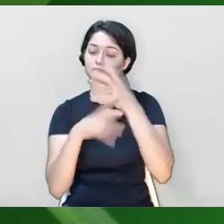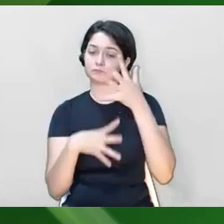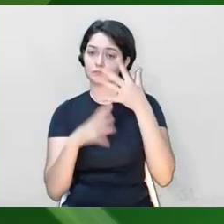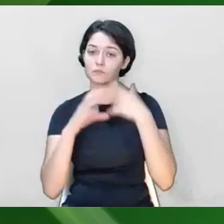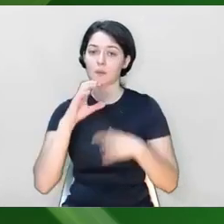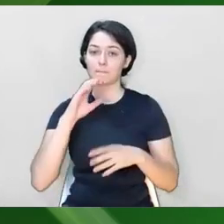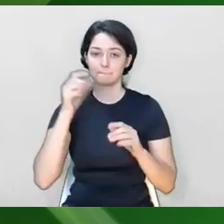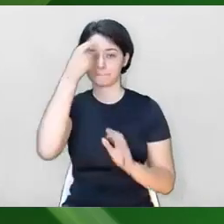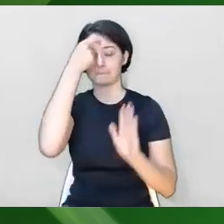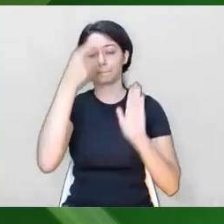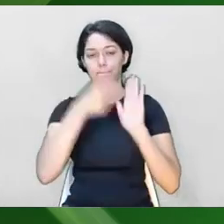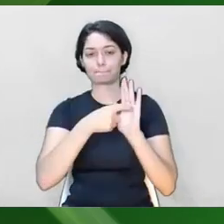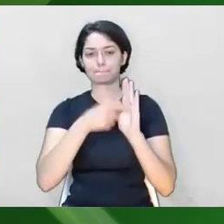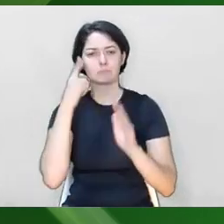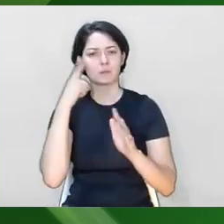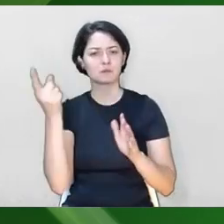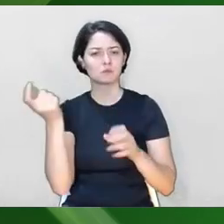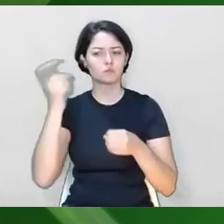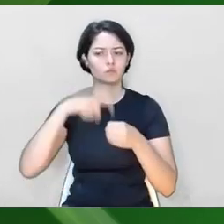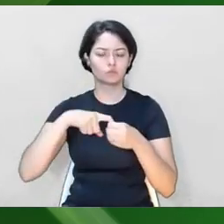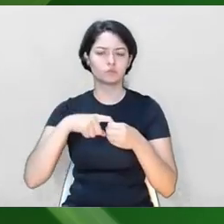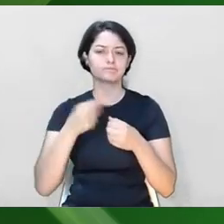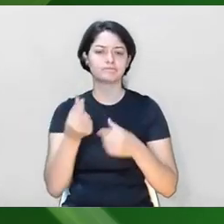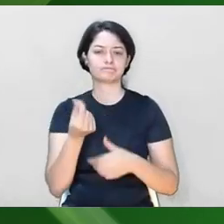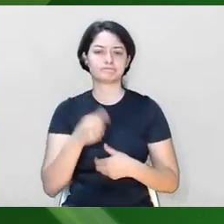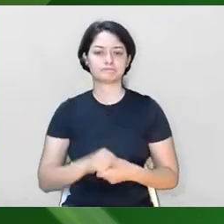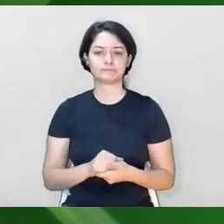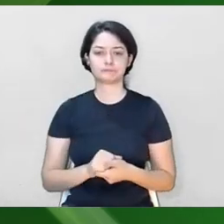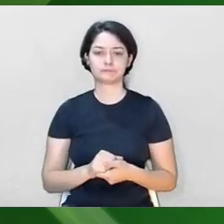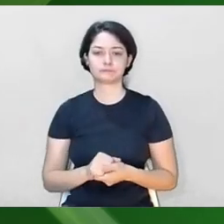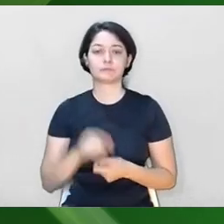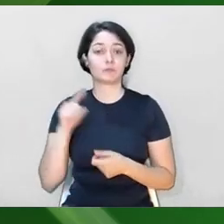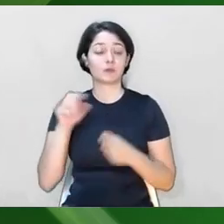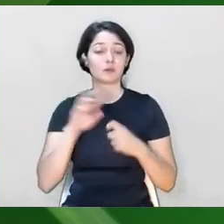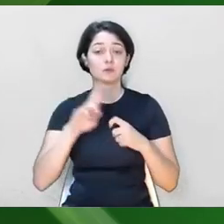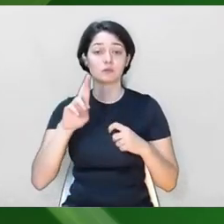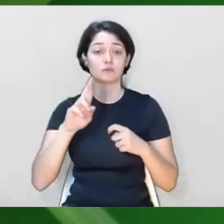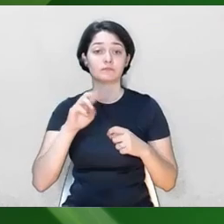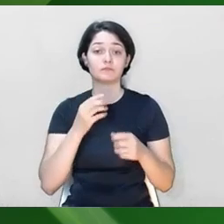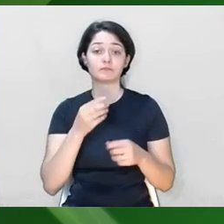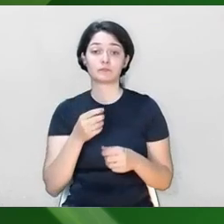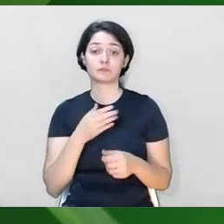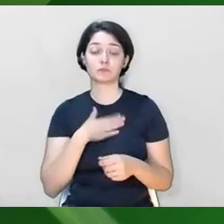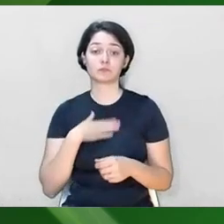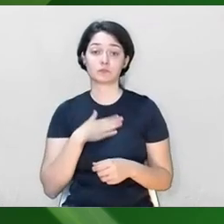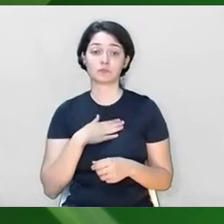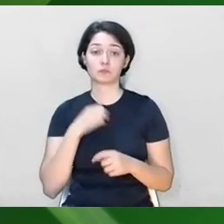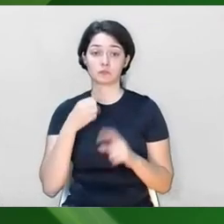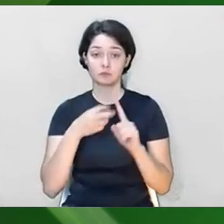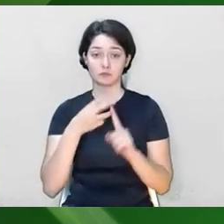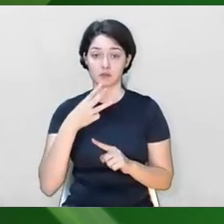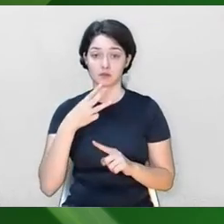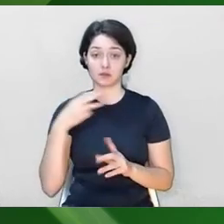a chatbot to help him get cash back. This is great. He went for the economic